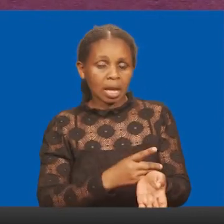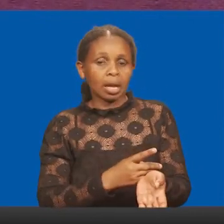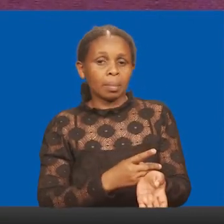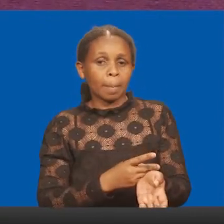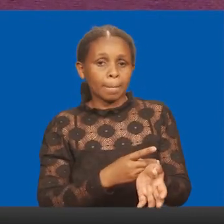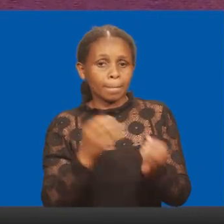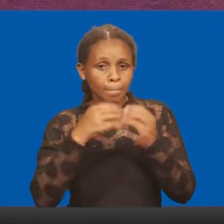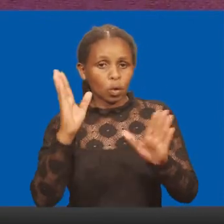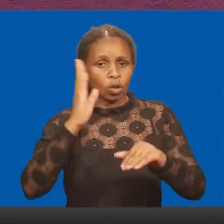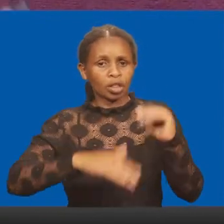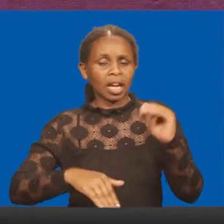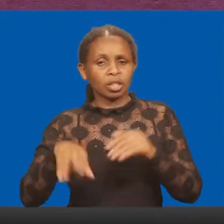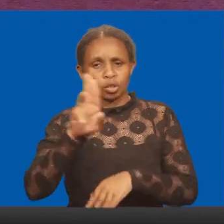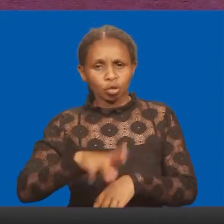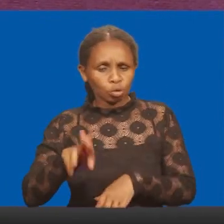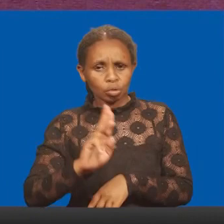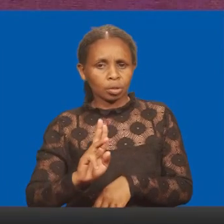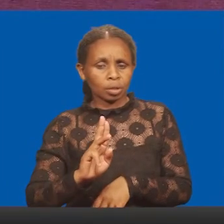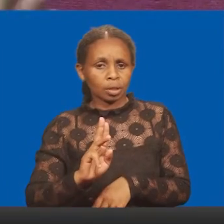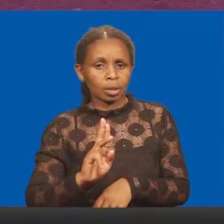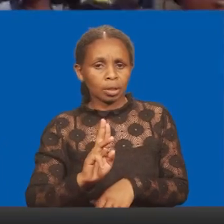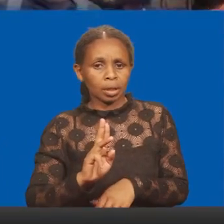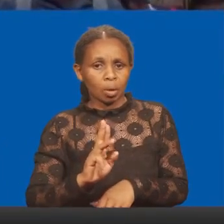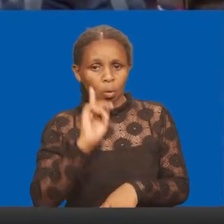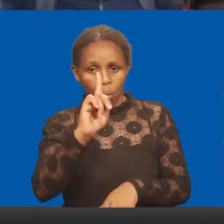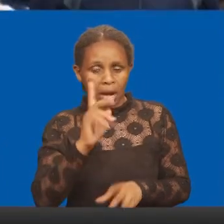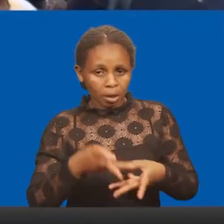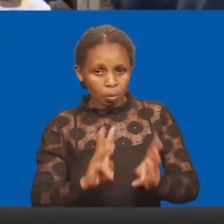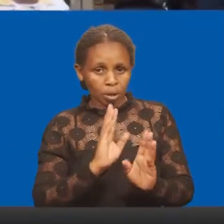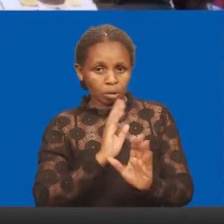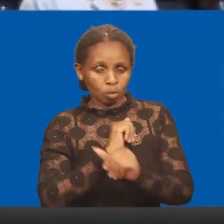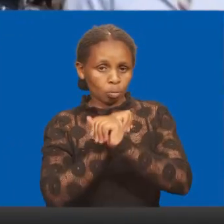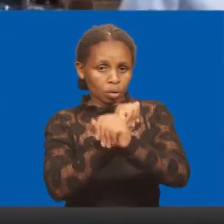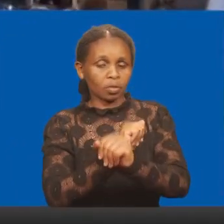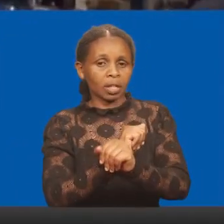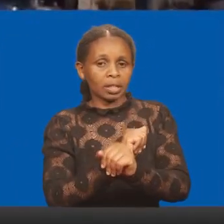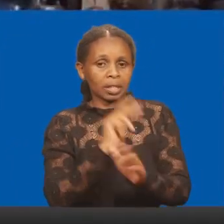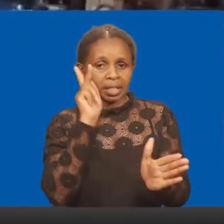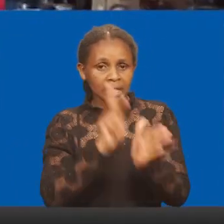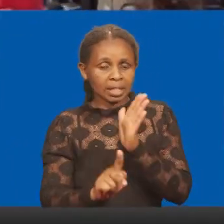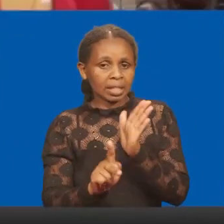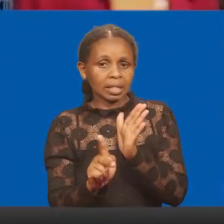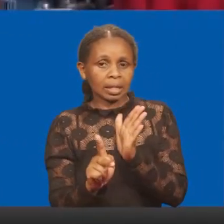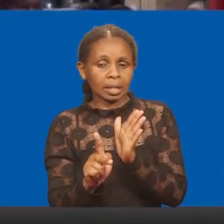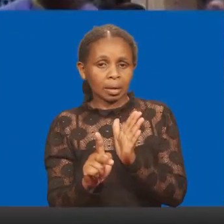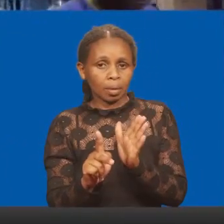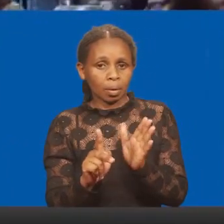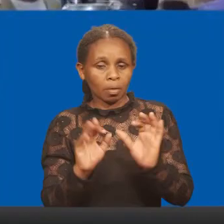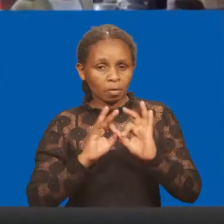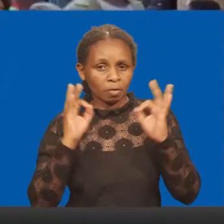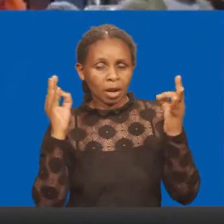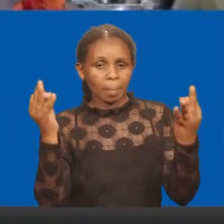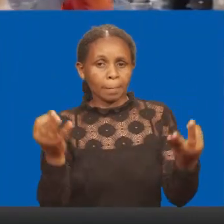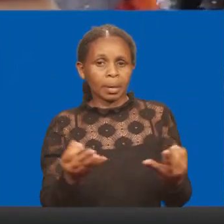and substance abuse, more than usual, more than they usually use. Njia moja ya kuzuia visa hivi vya mauaji kutokea mara kwa mara